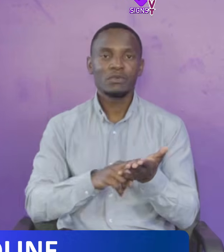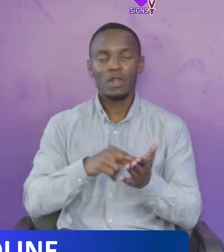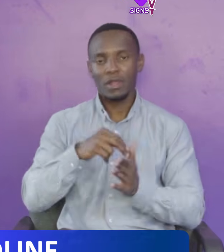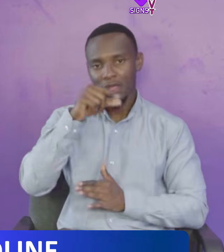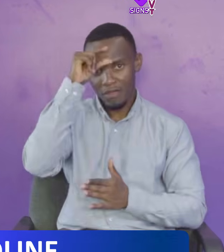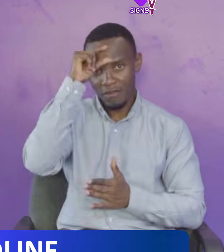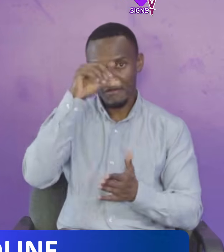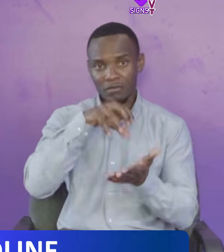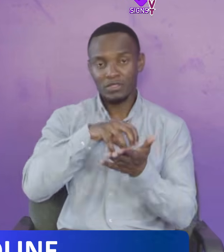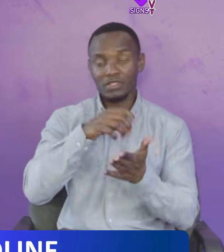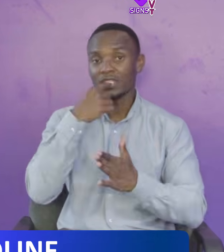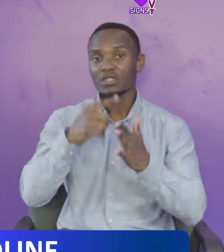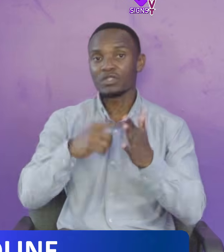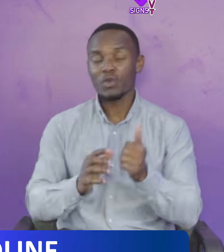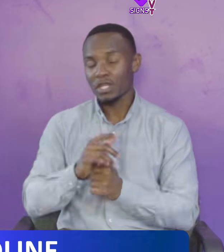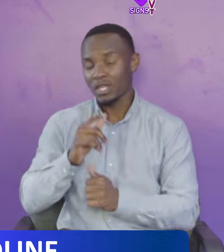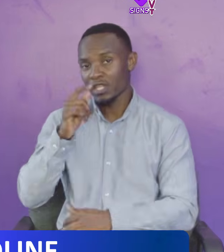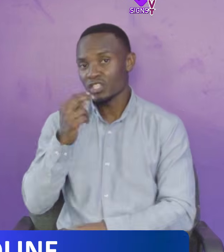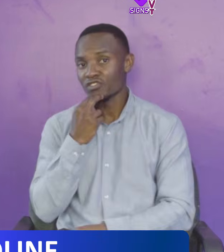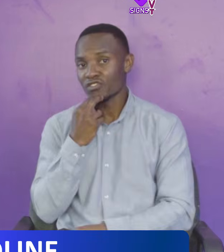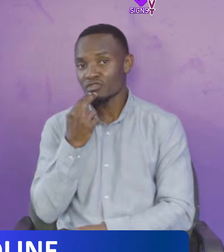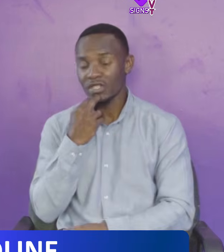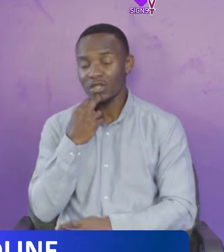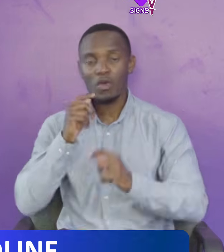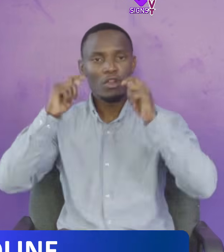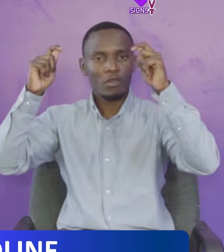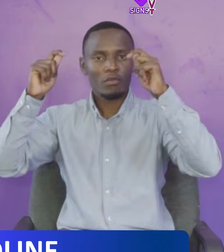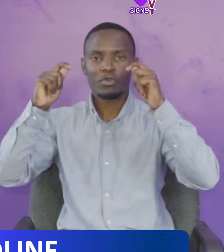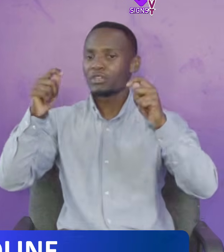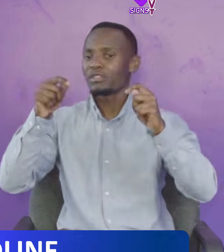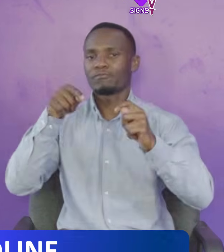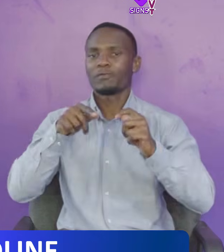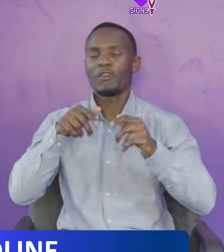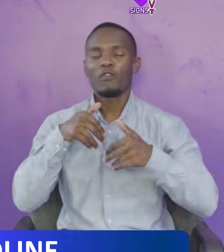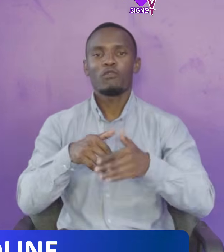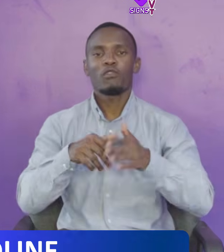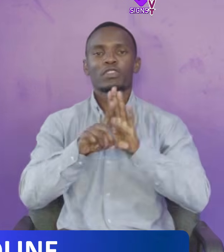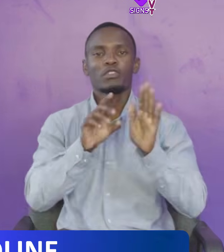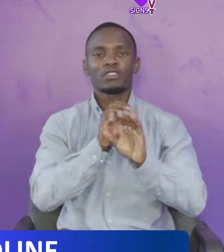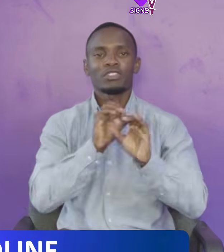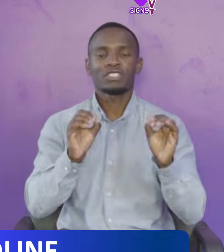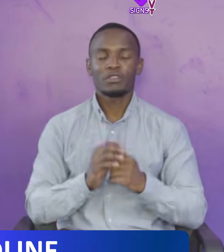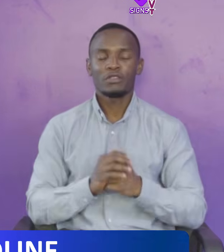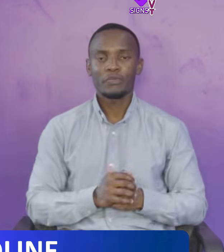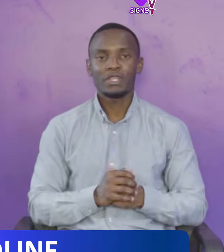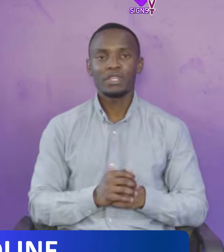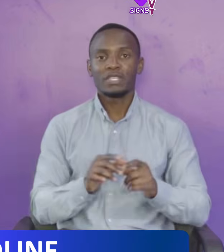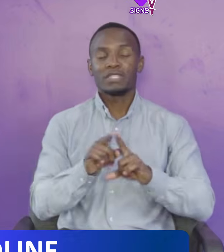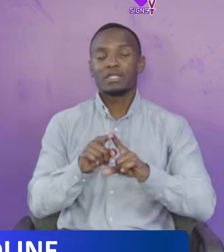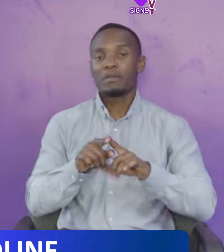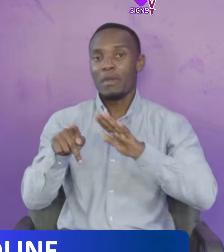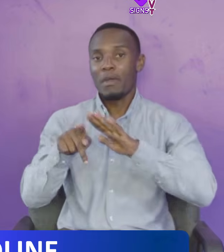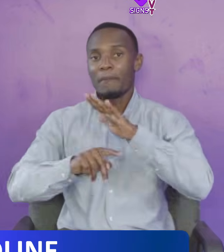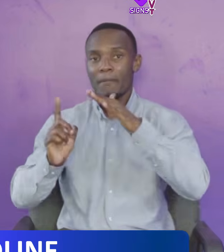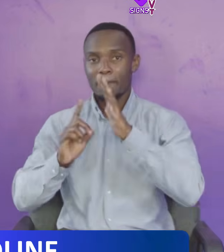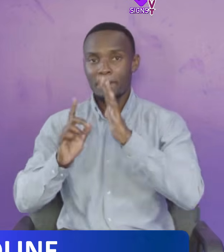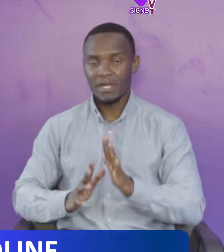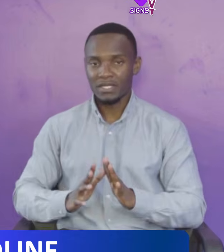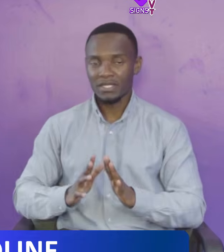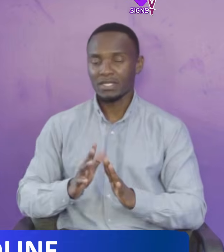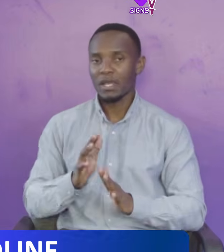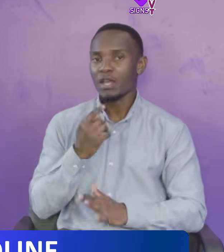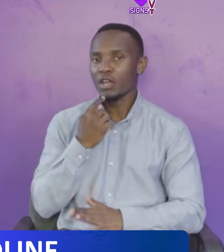unlawful. Delivering President Suluhu's message to the nation, Prime Minister Mwigulu Nchemba called on Tanzanians to stay home unless engaged